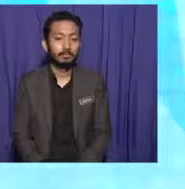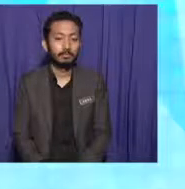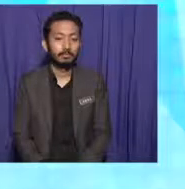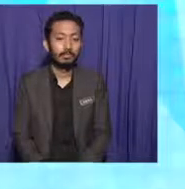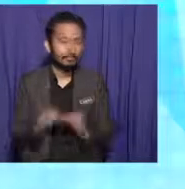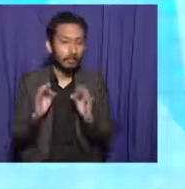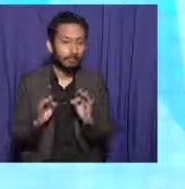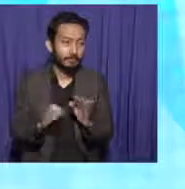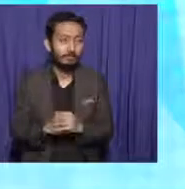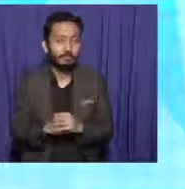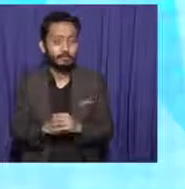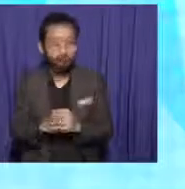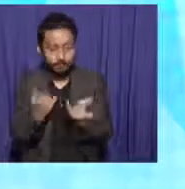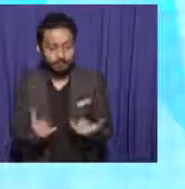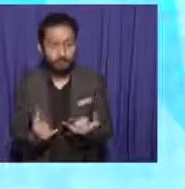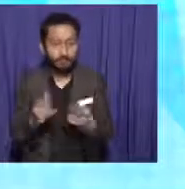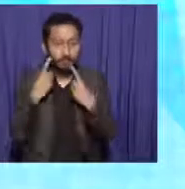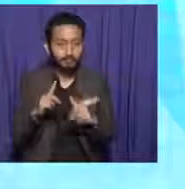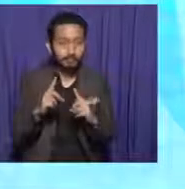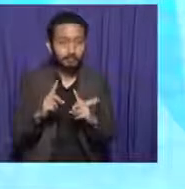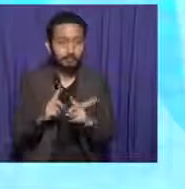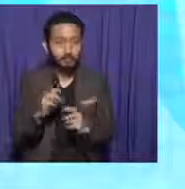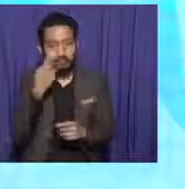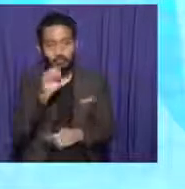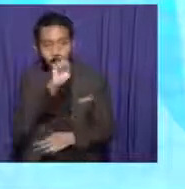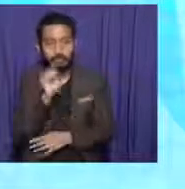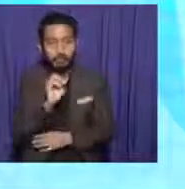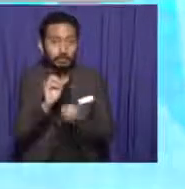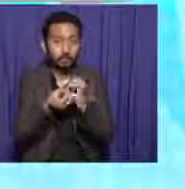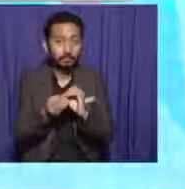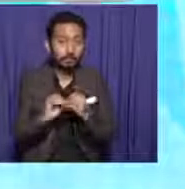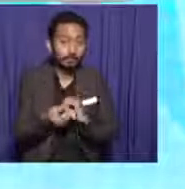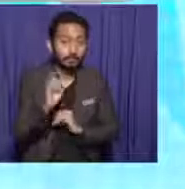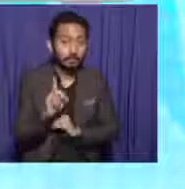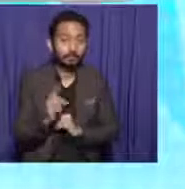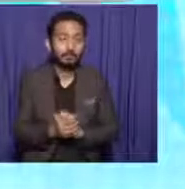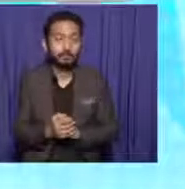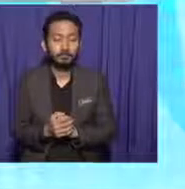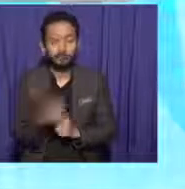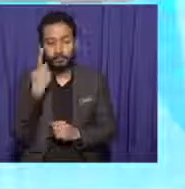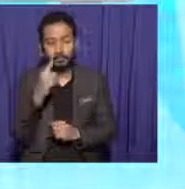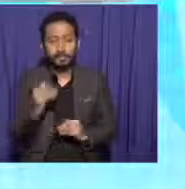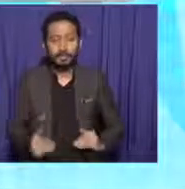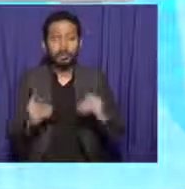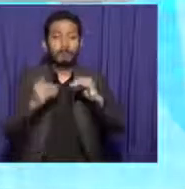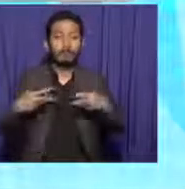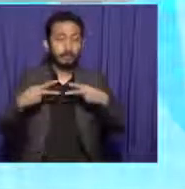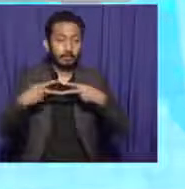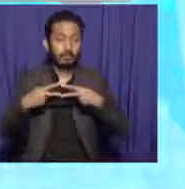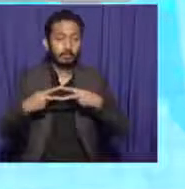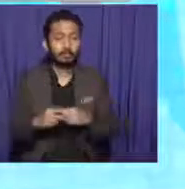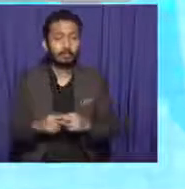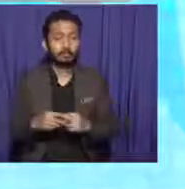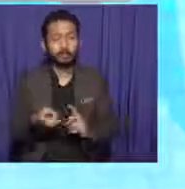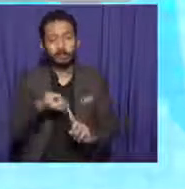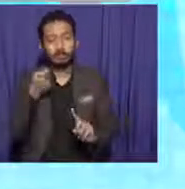Alright, here's the answer for question number 1. For the maximum voltage, from